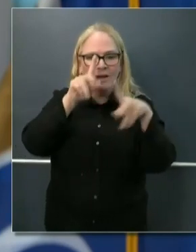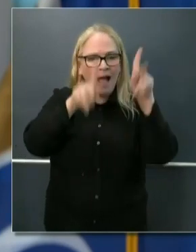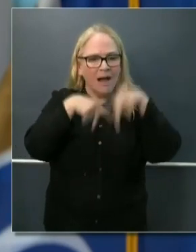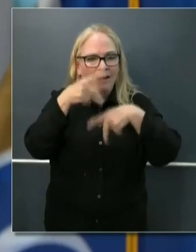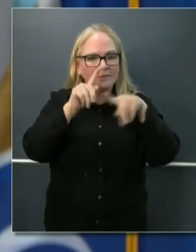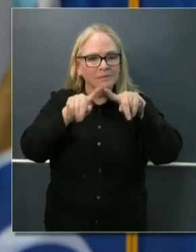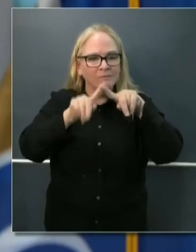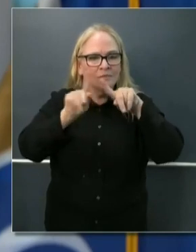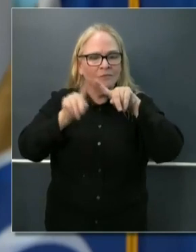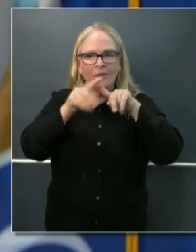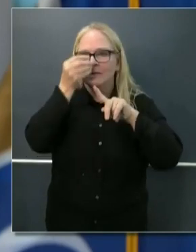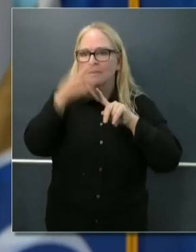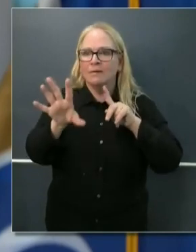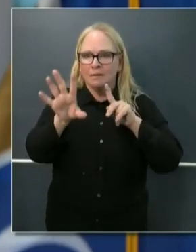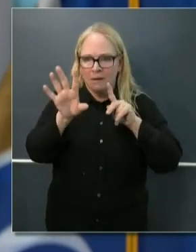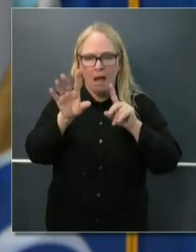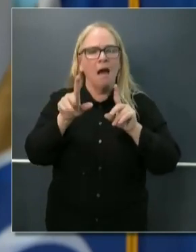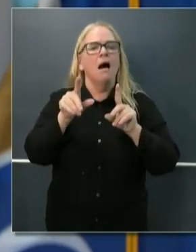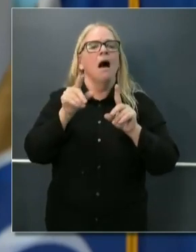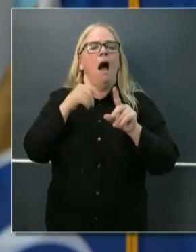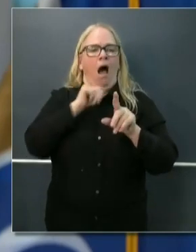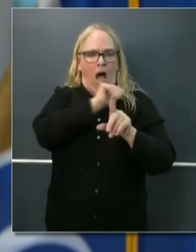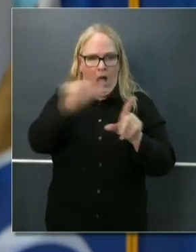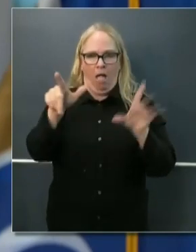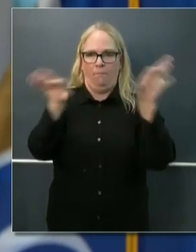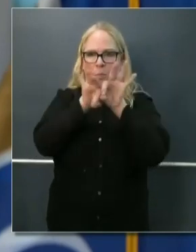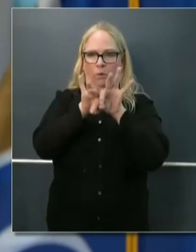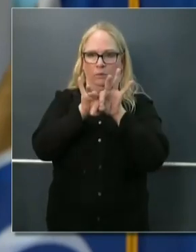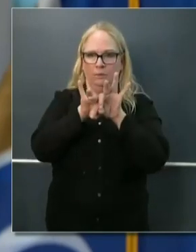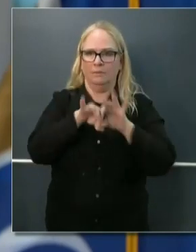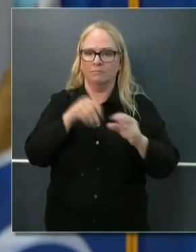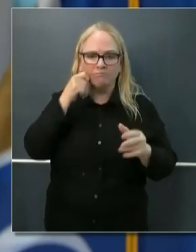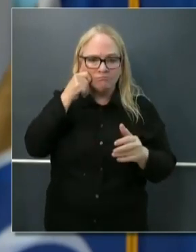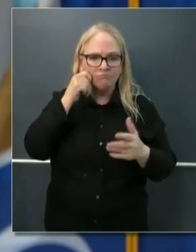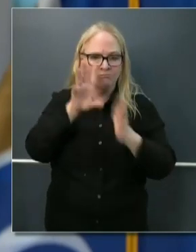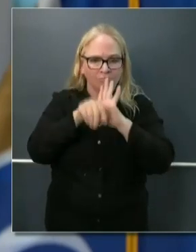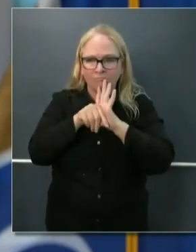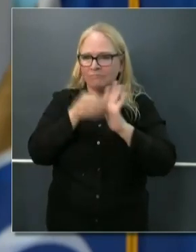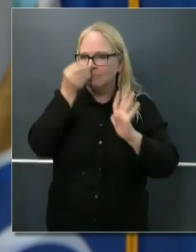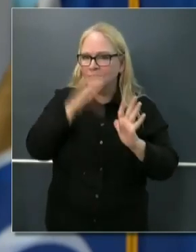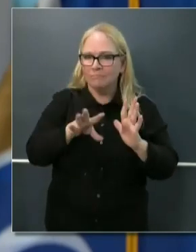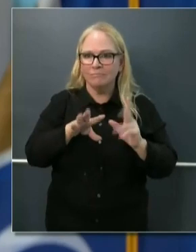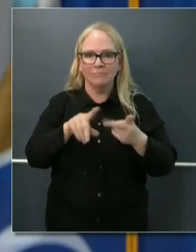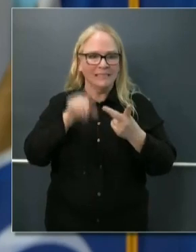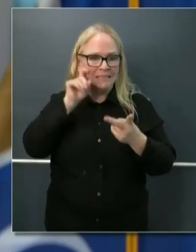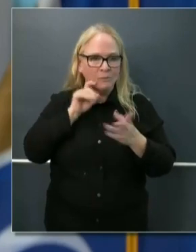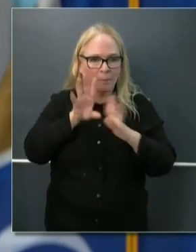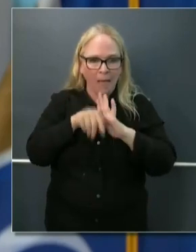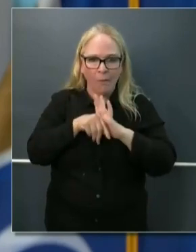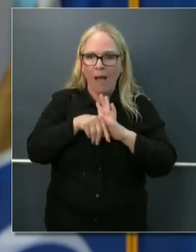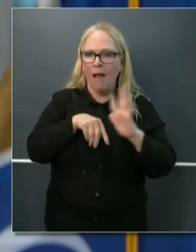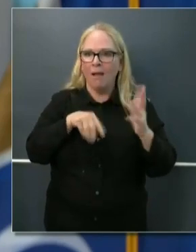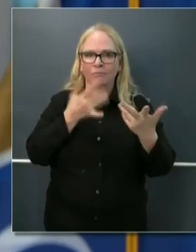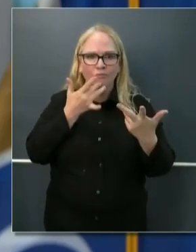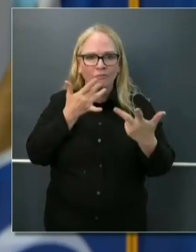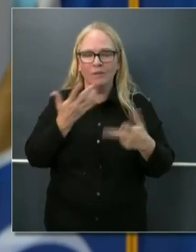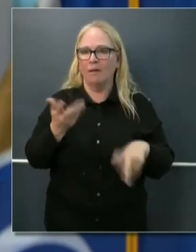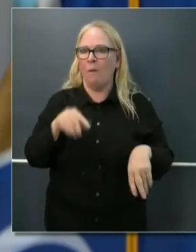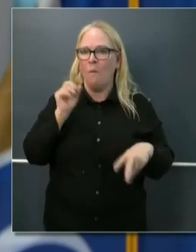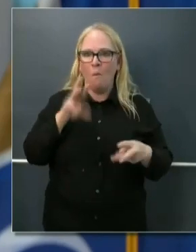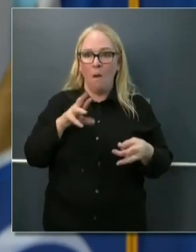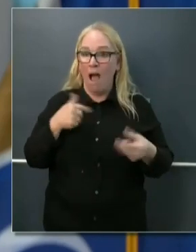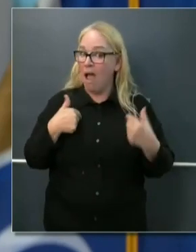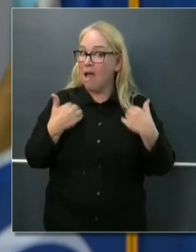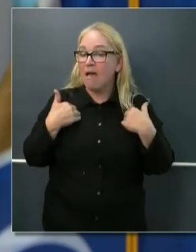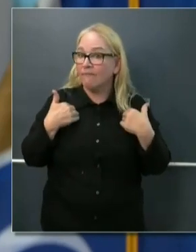struggling because of race, ethnicity, and sexual orientation. And so I have Dr. Angels here, who's also made this